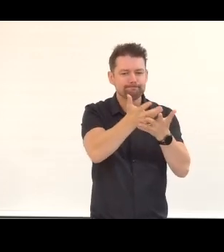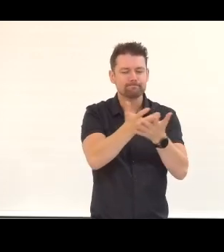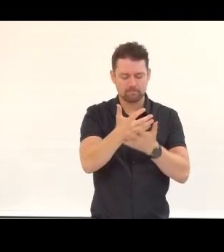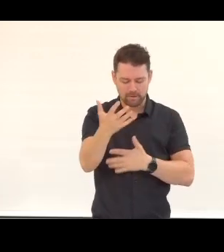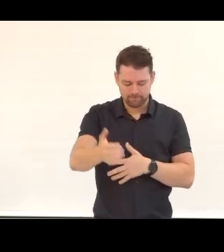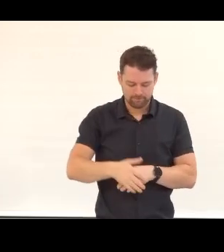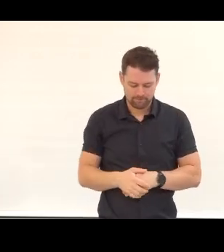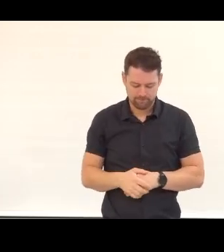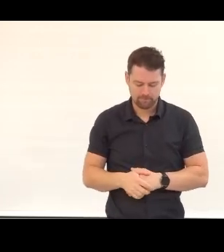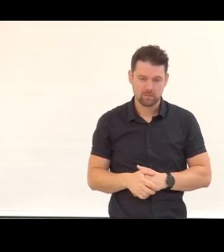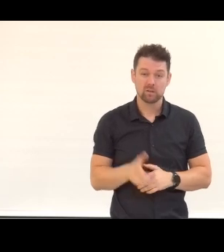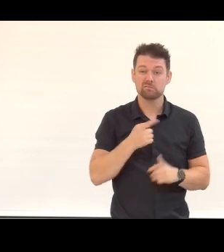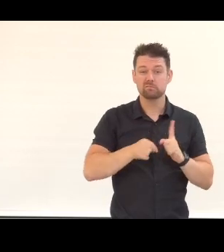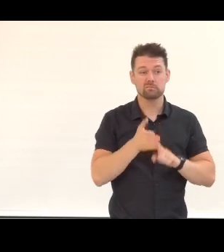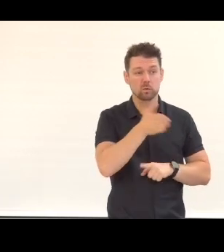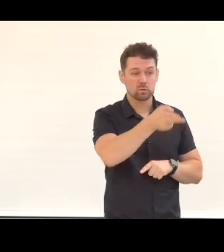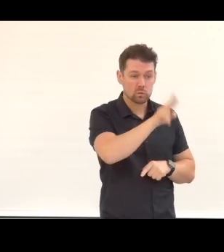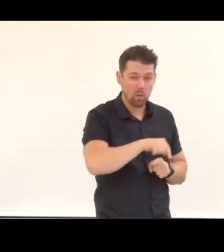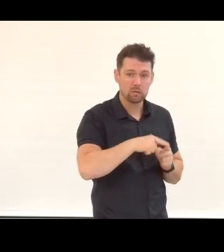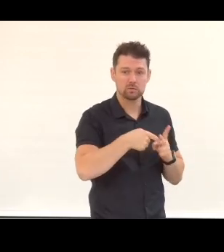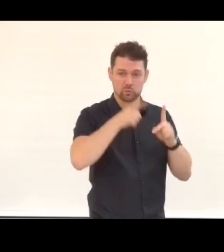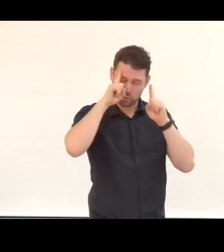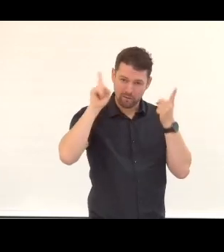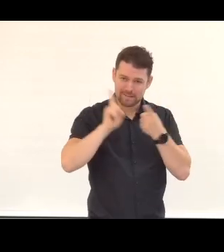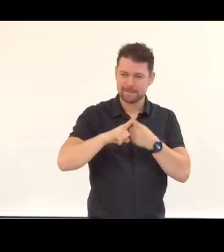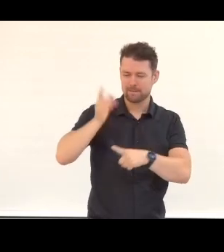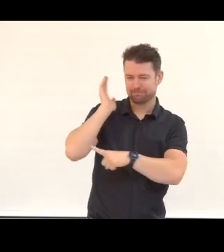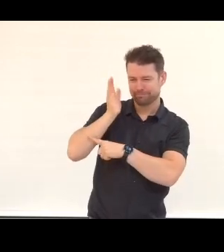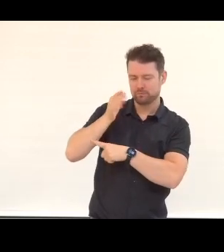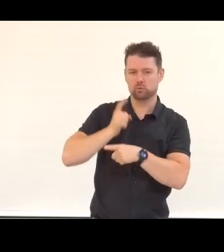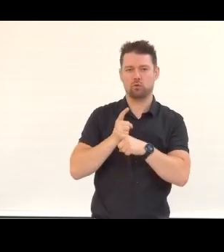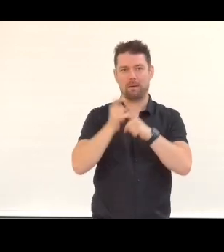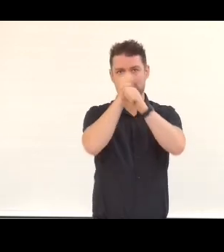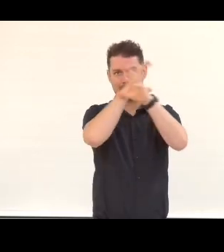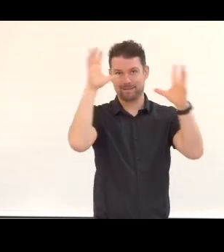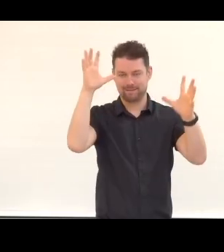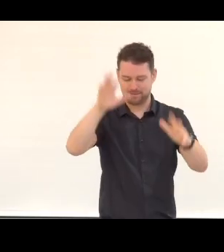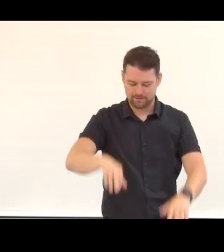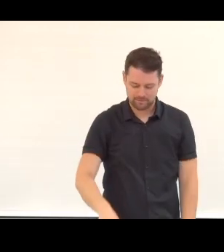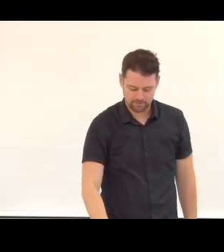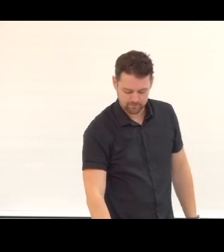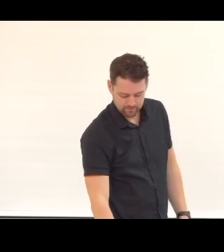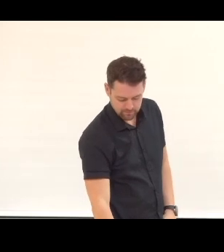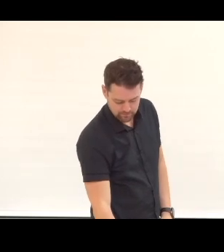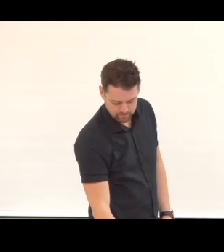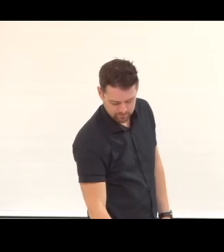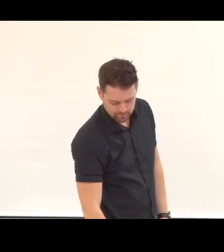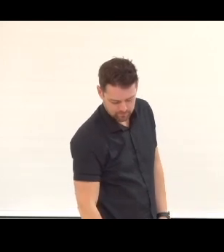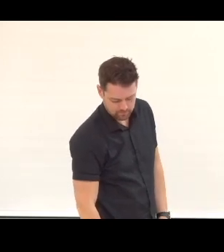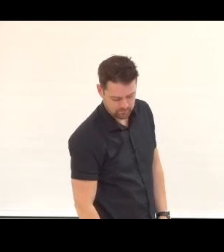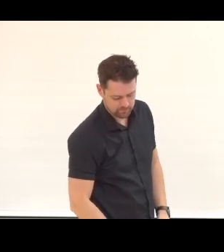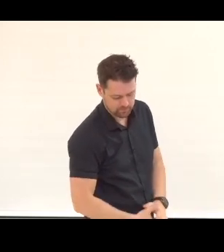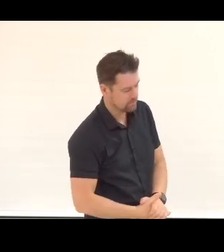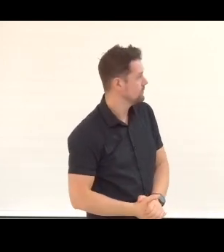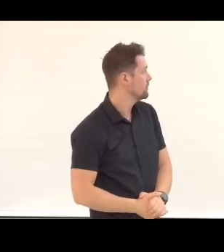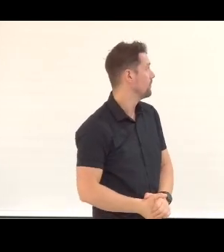Forum, with going to high schools, going to universities, giving lectures about space. Yeah, next one. Just a quick overview. This